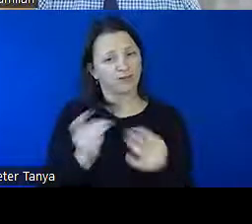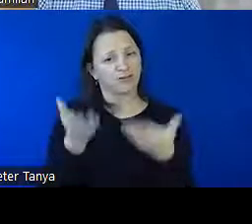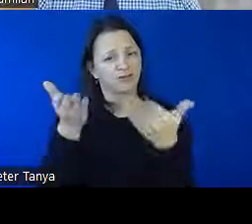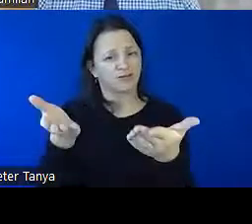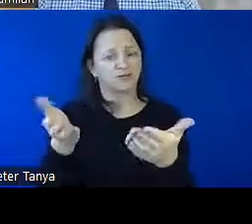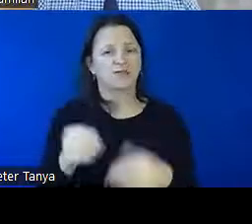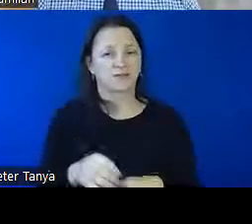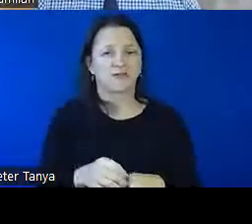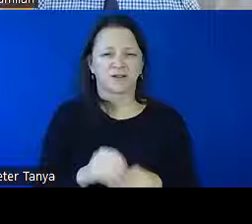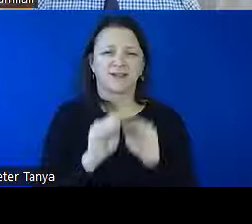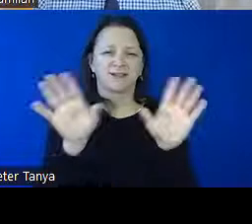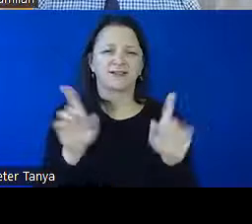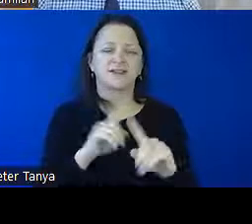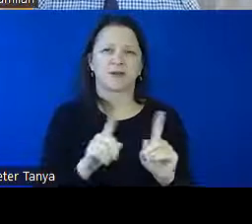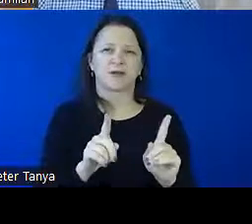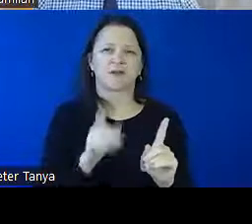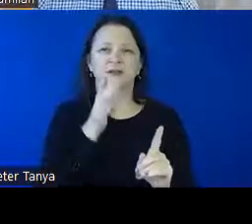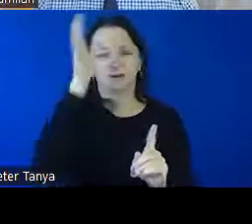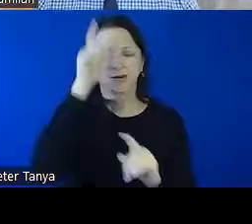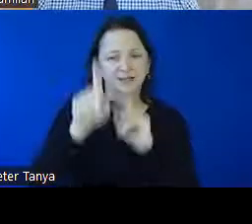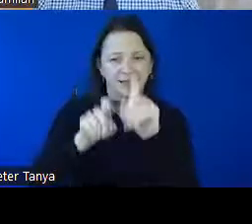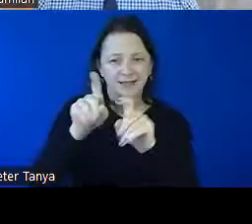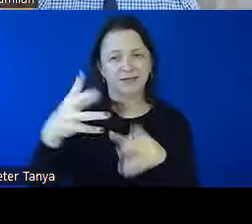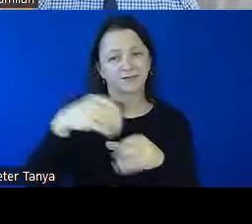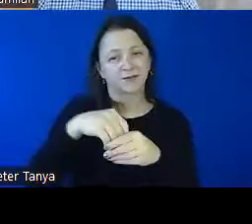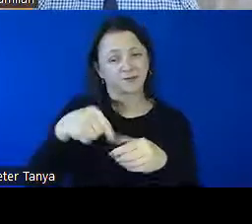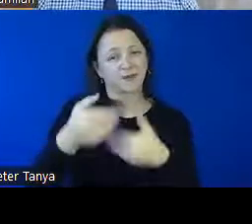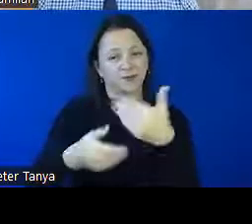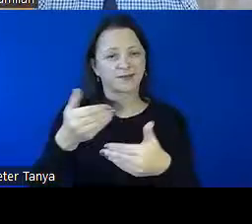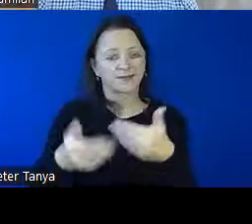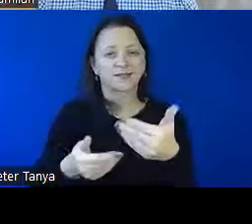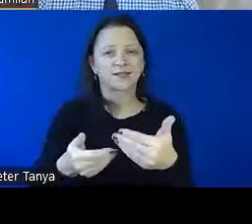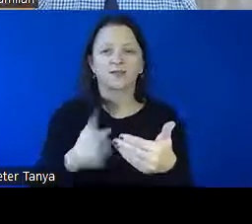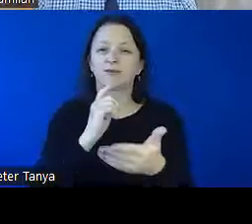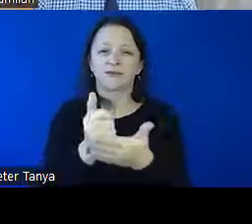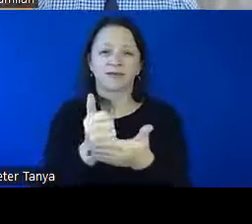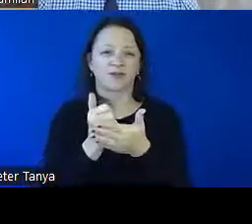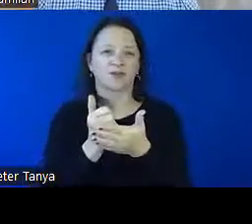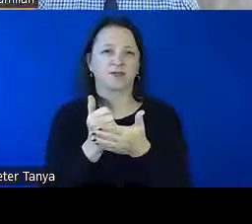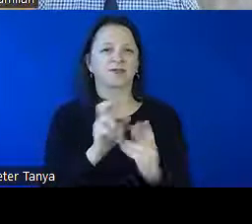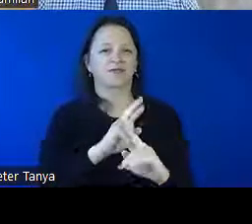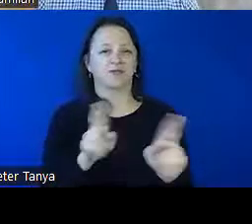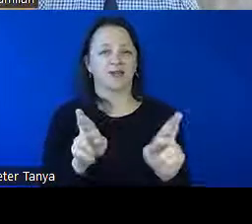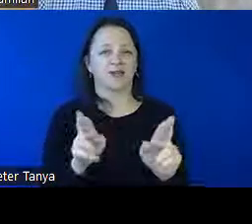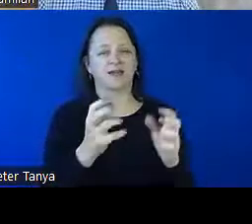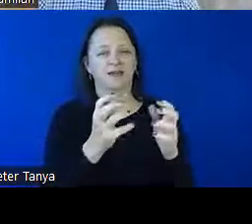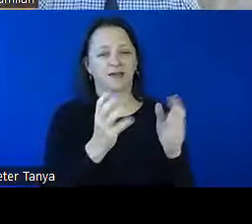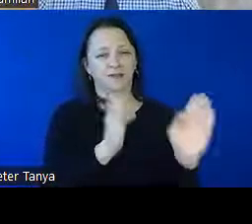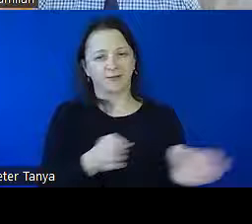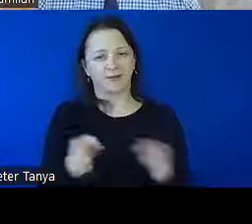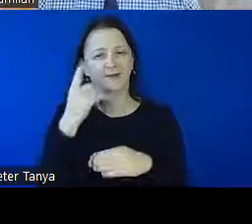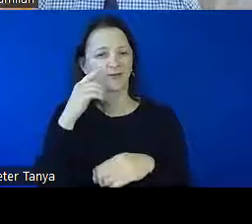but parents using their voice to ask questions and be part of this process can really help to set the stage for working out a plan for their child.